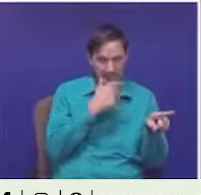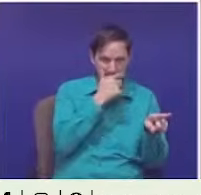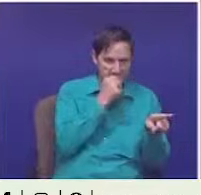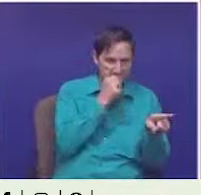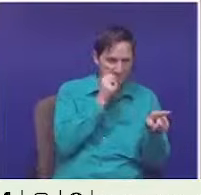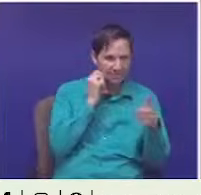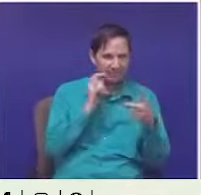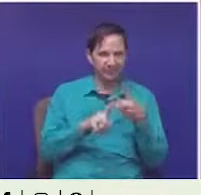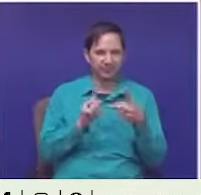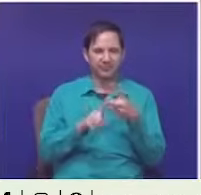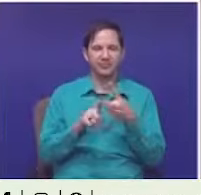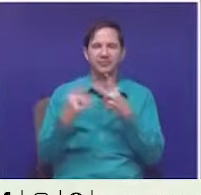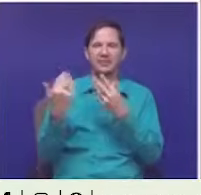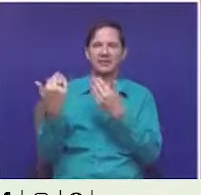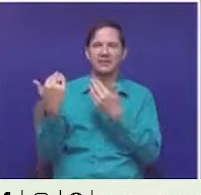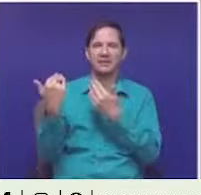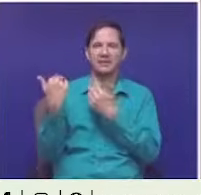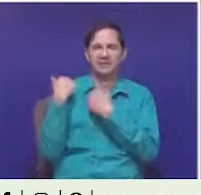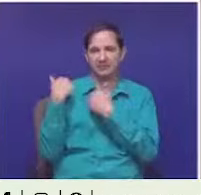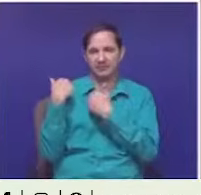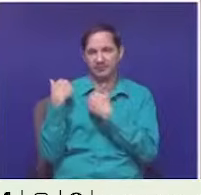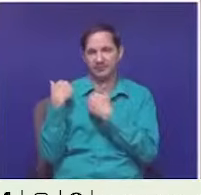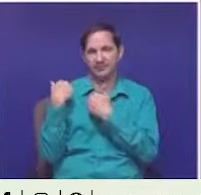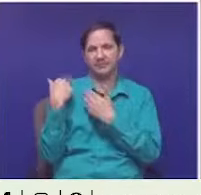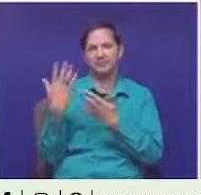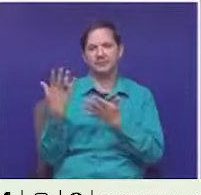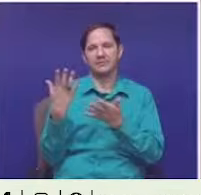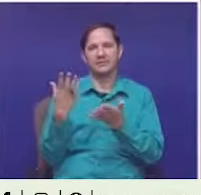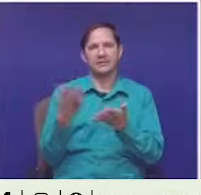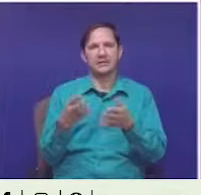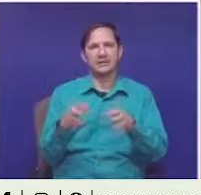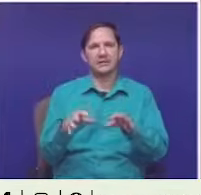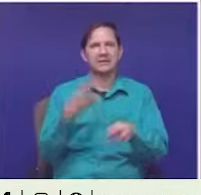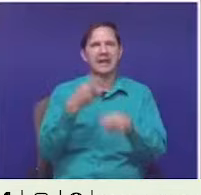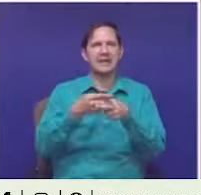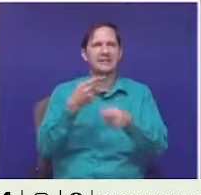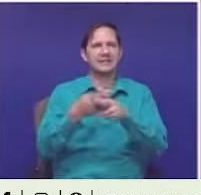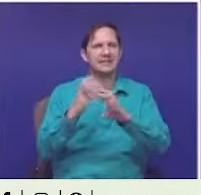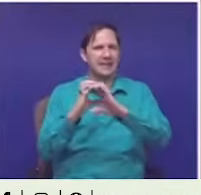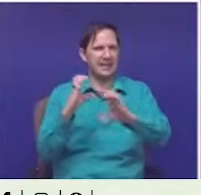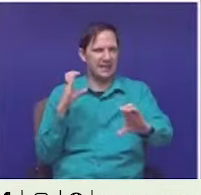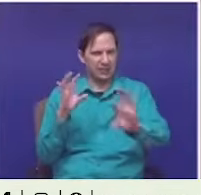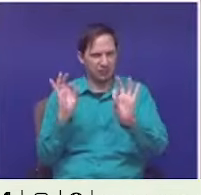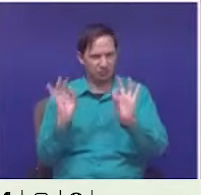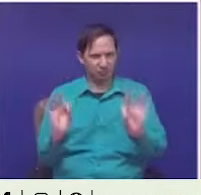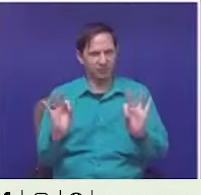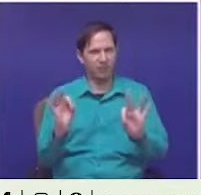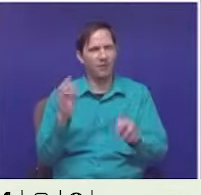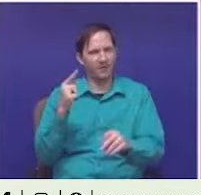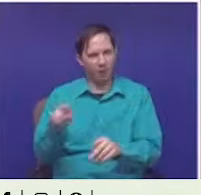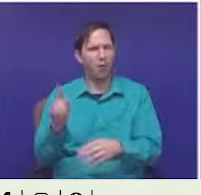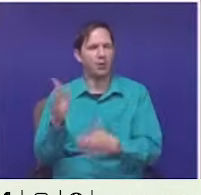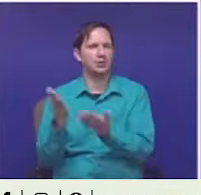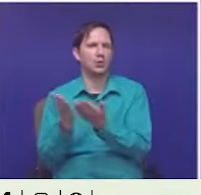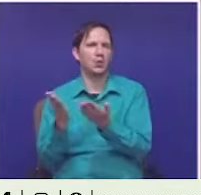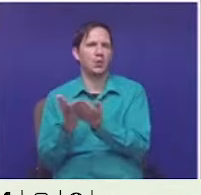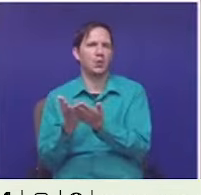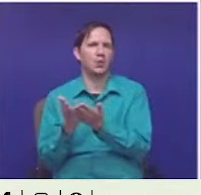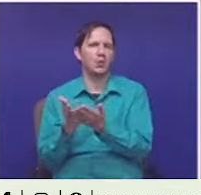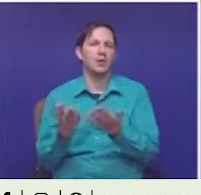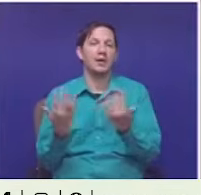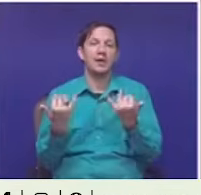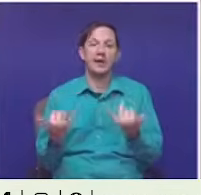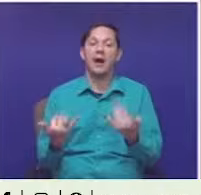the sanitation appropriate for education. Again, that was a fund that was sitting at DBE level. And now from the